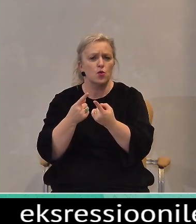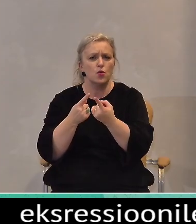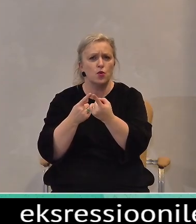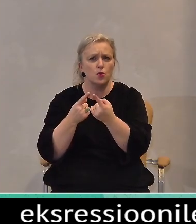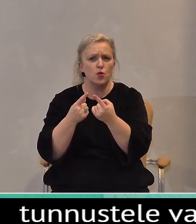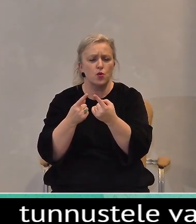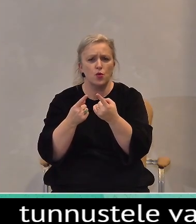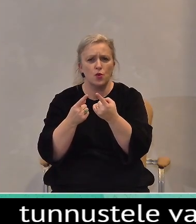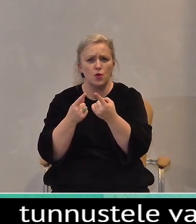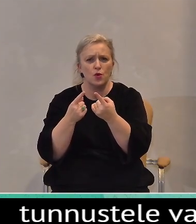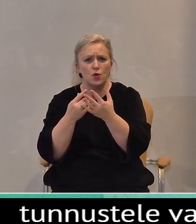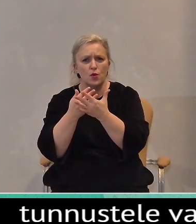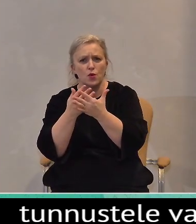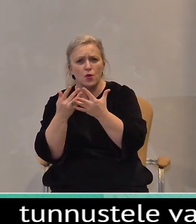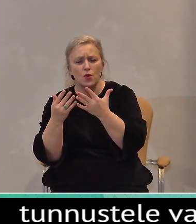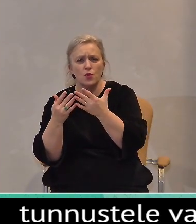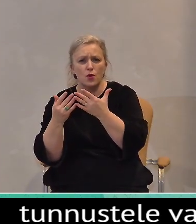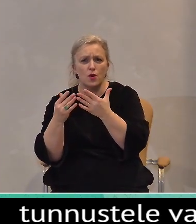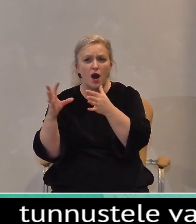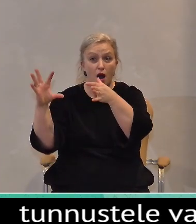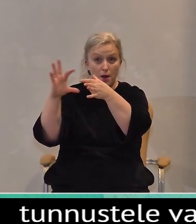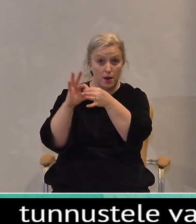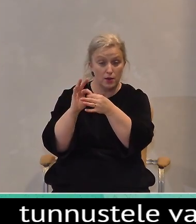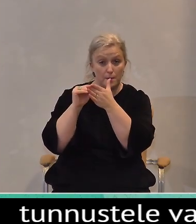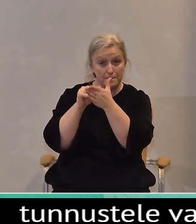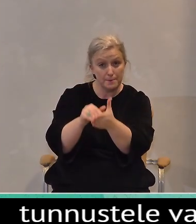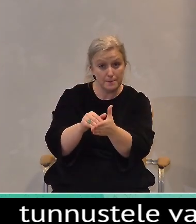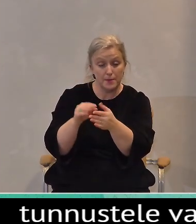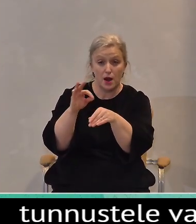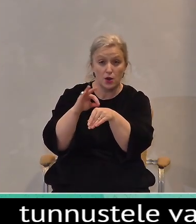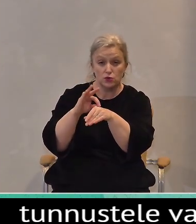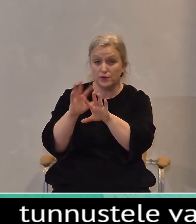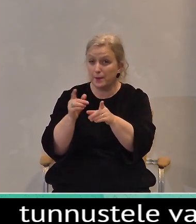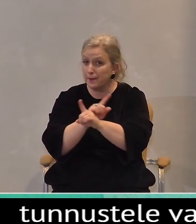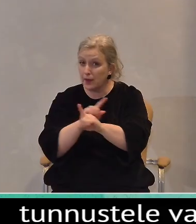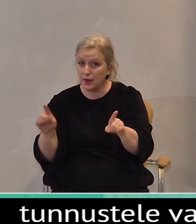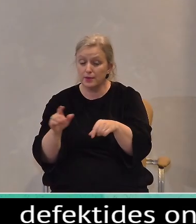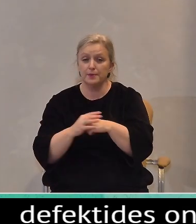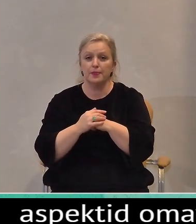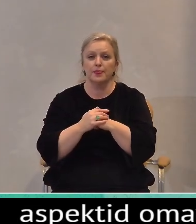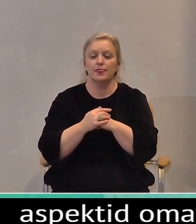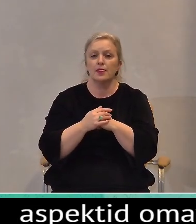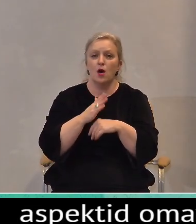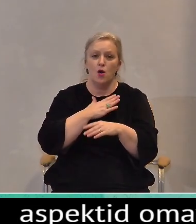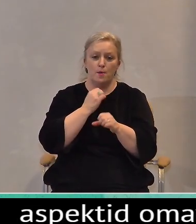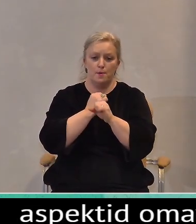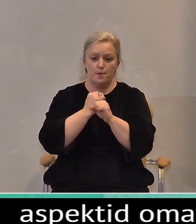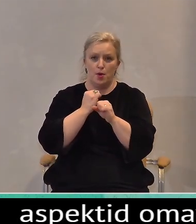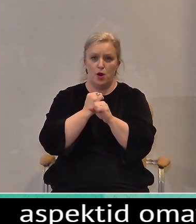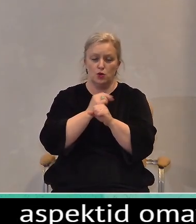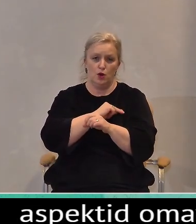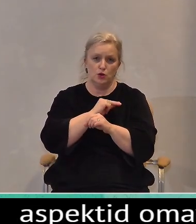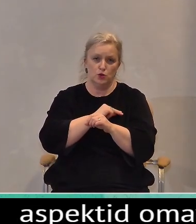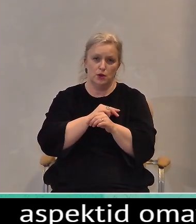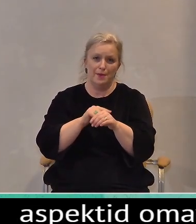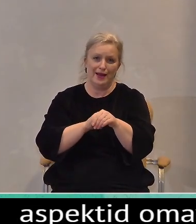whether specific aspects, whether human-specific cerebellum development aspects have a role in the development of